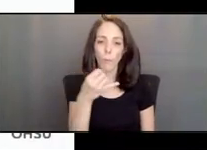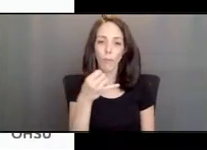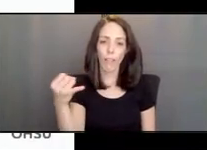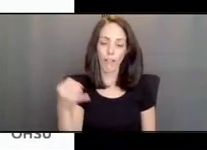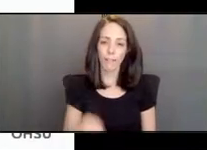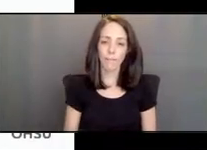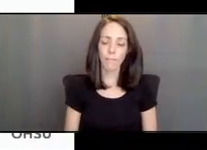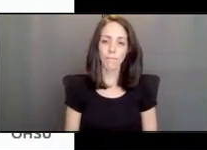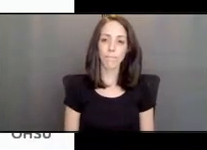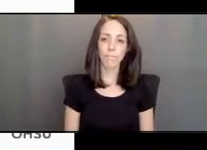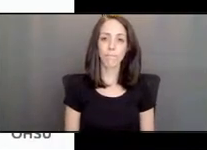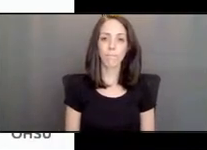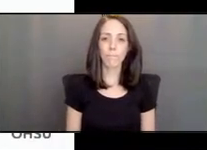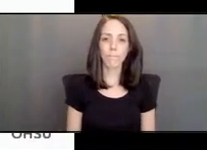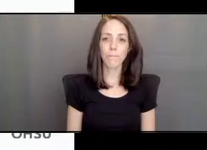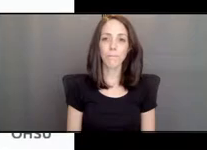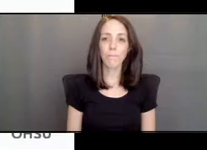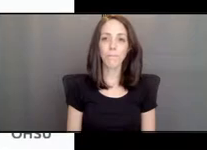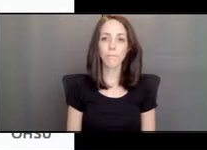Next slide.